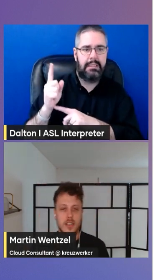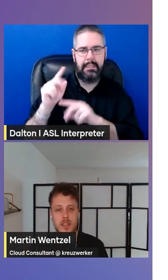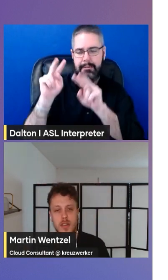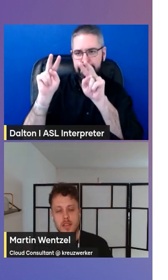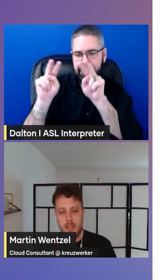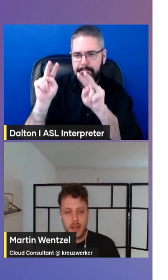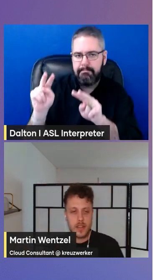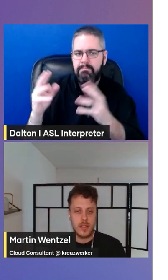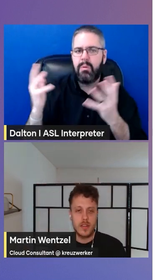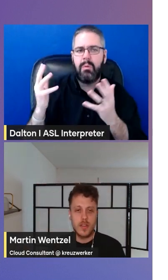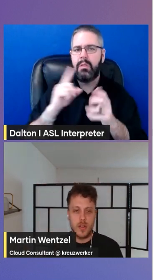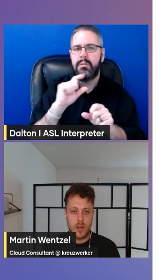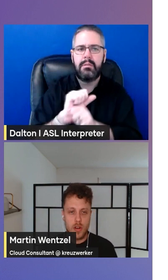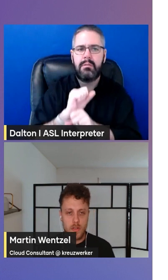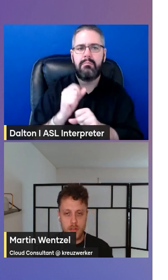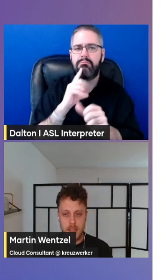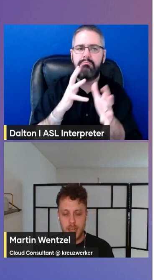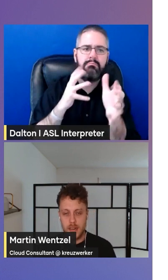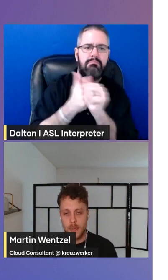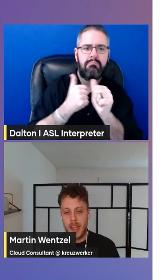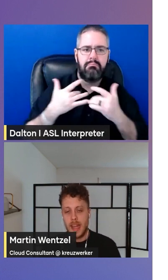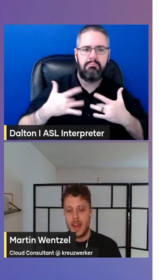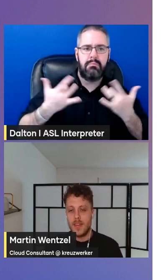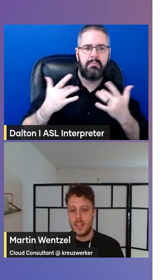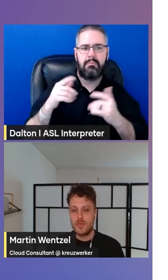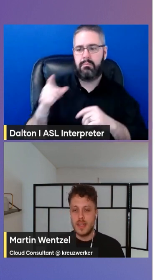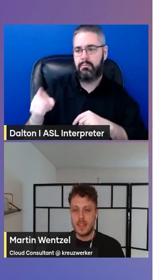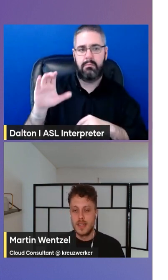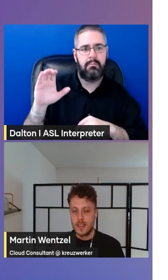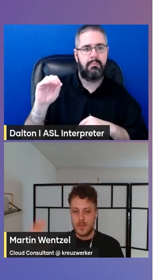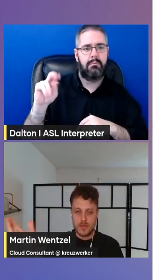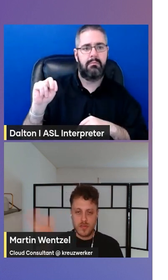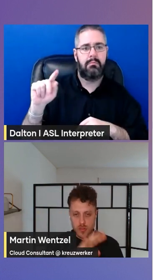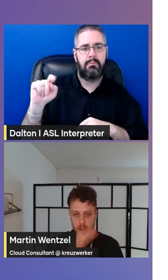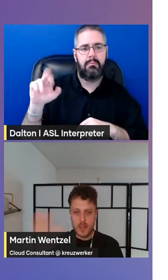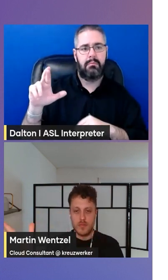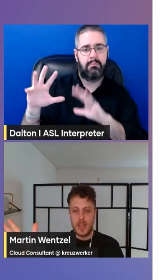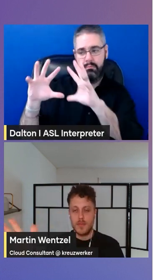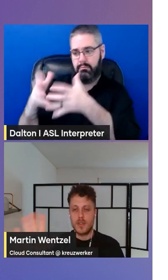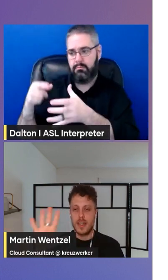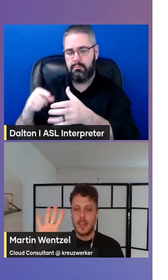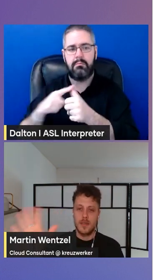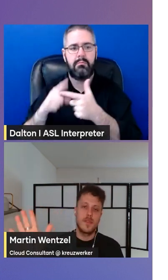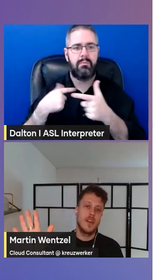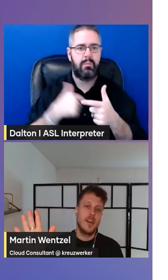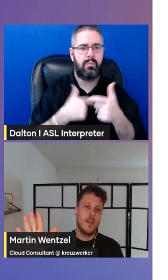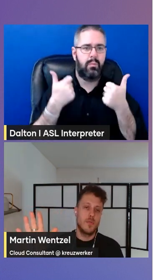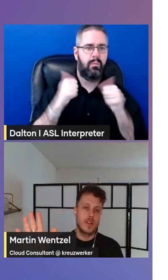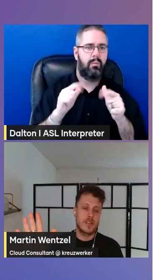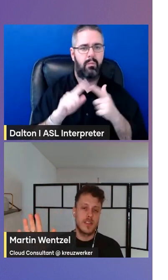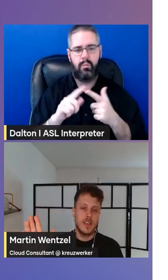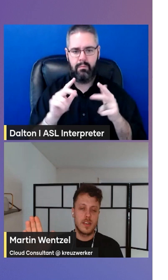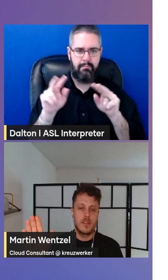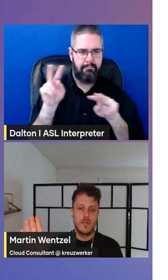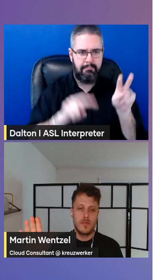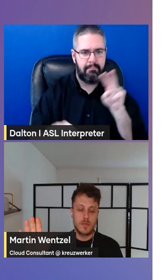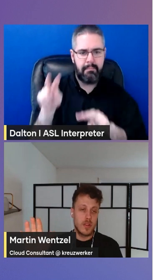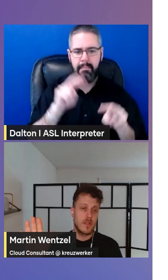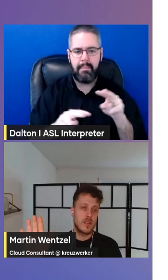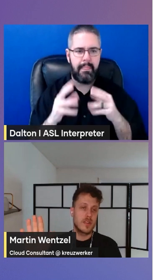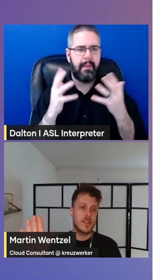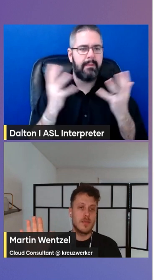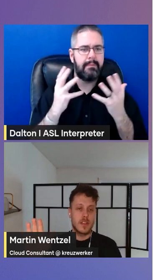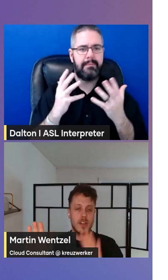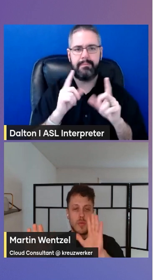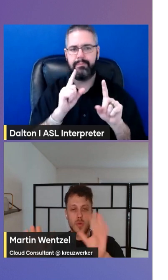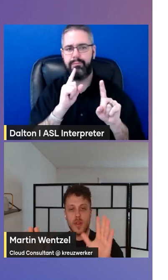is actually the status of the container? And then we try to map, okay, what is the response